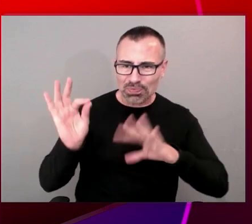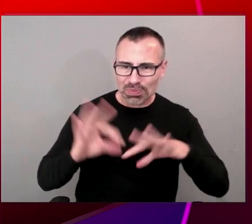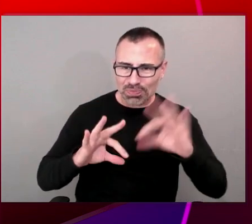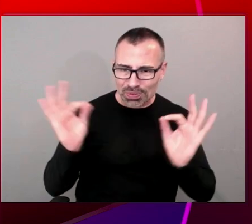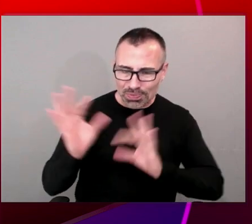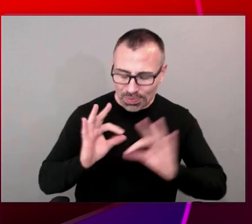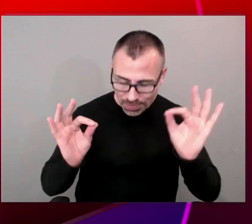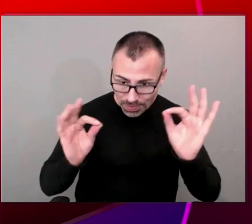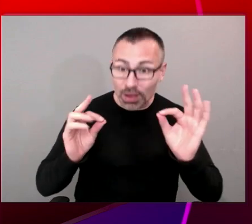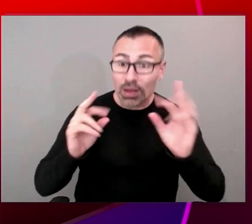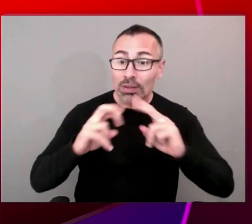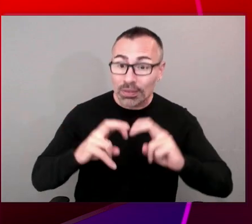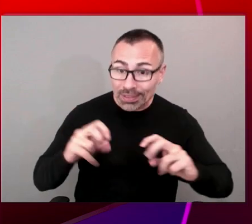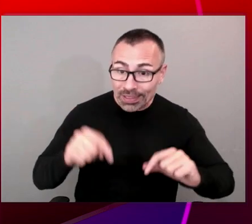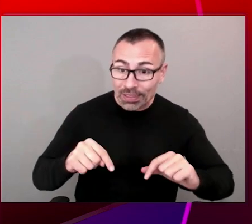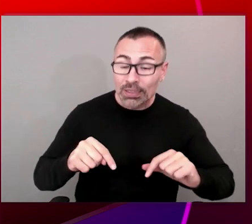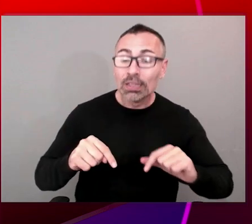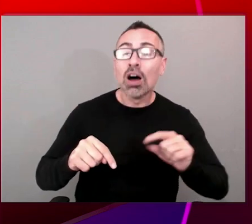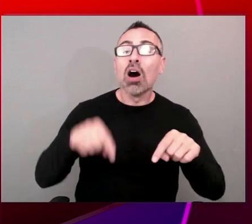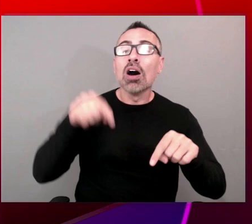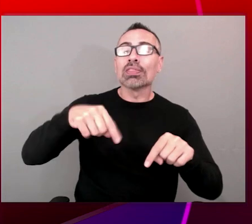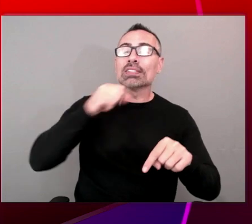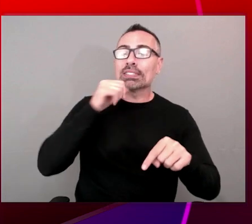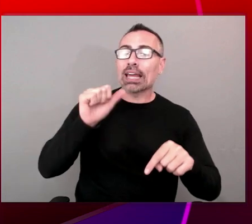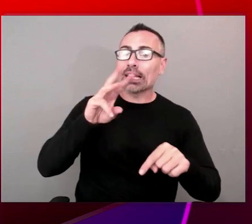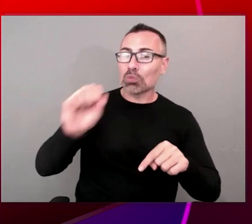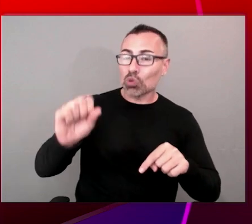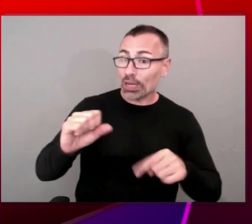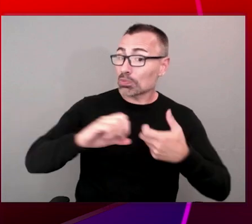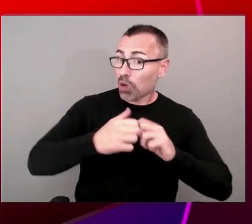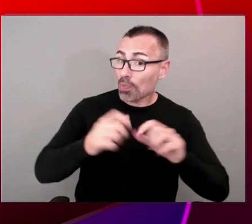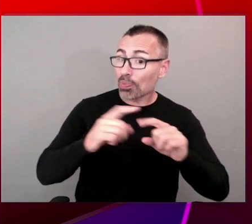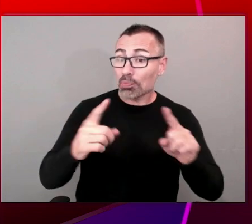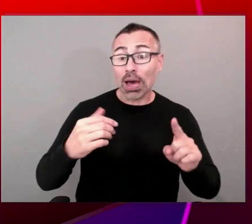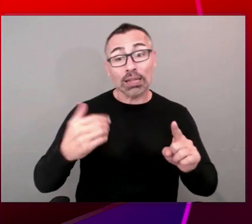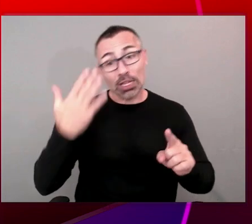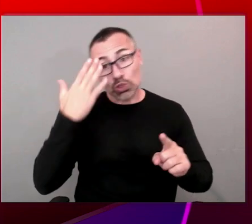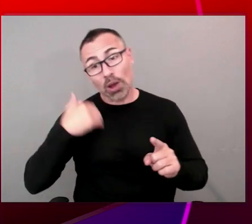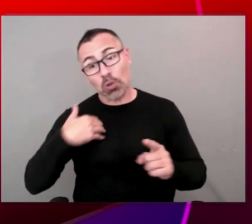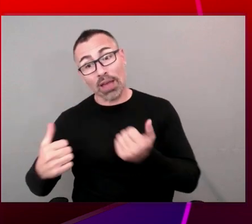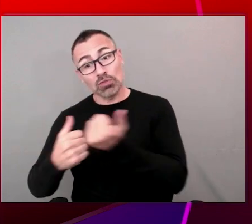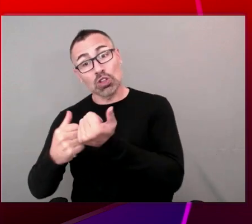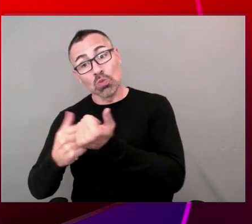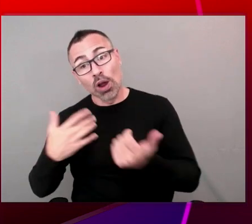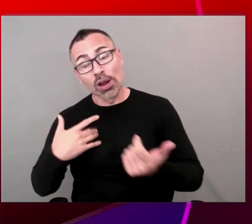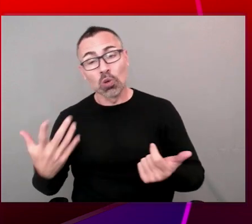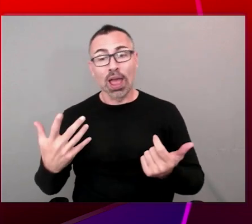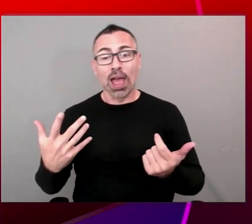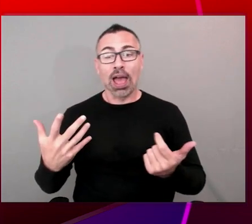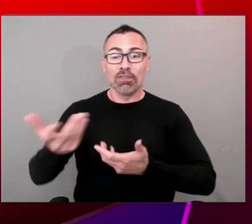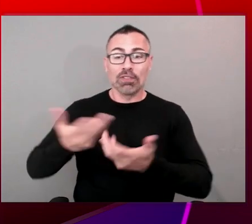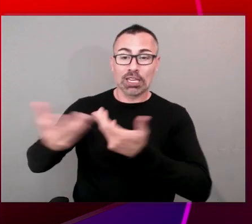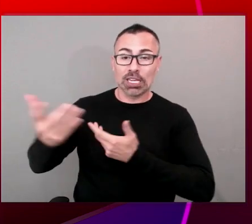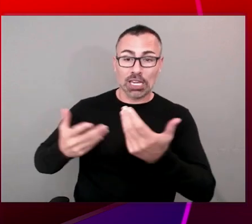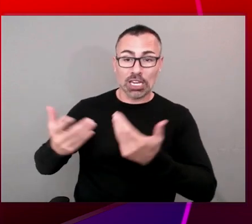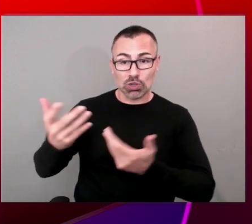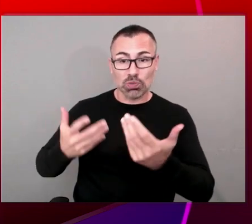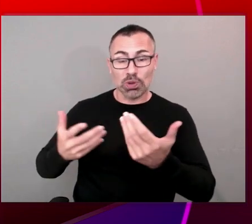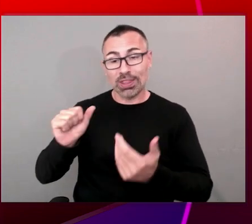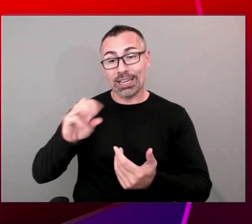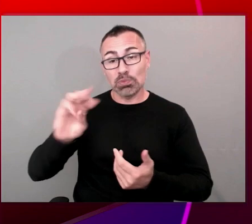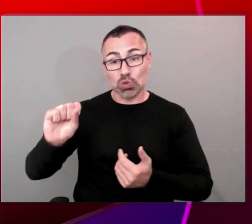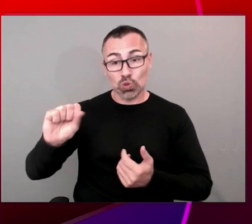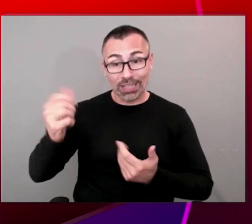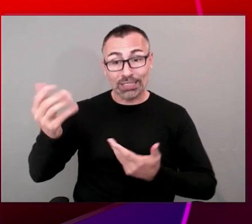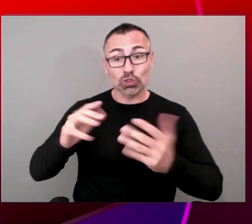AWS problem, but that's why we have AWS support. We have engagement with service teams through the Hero program, but you have support as well. And then based on your account level,